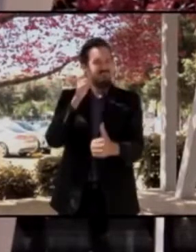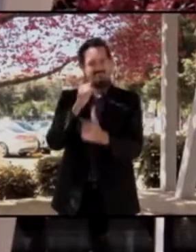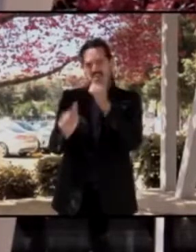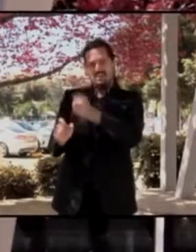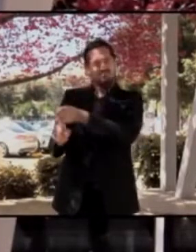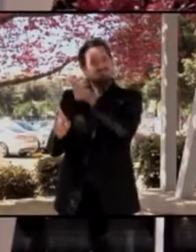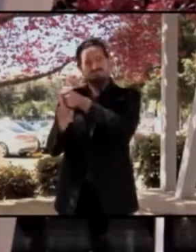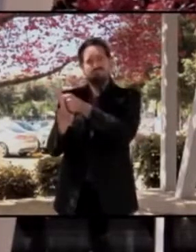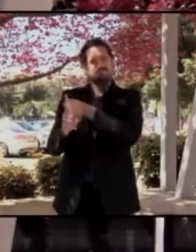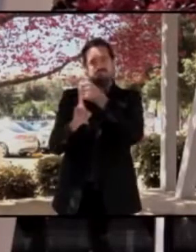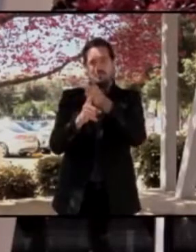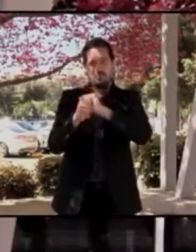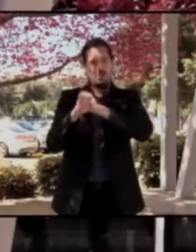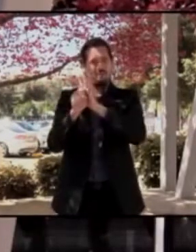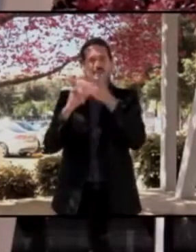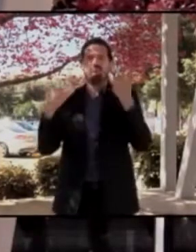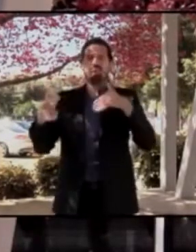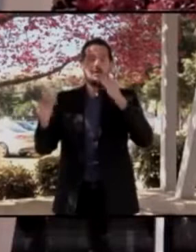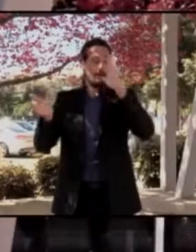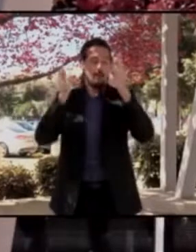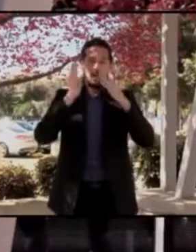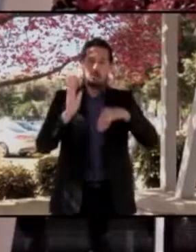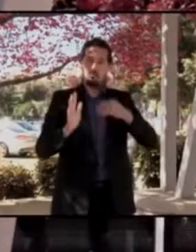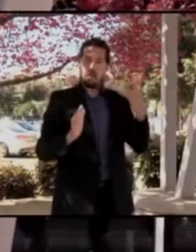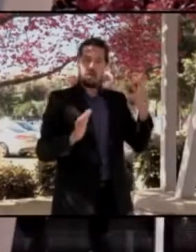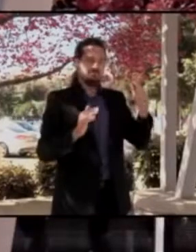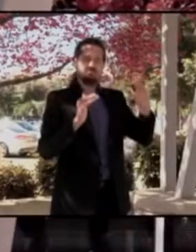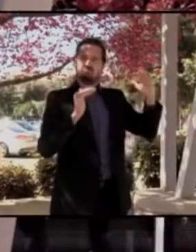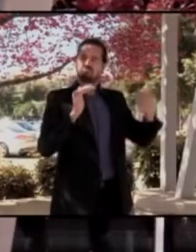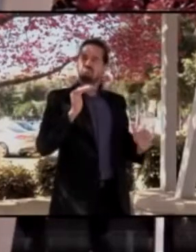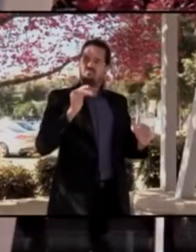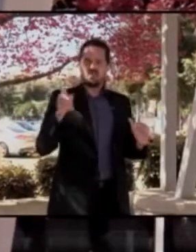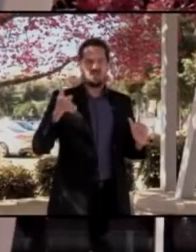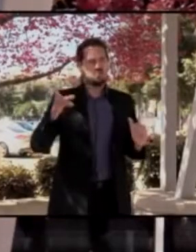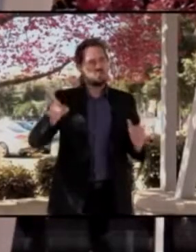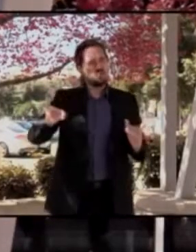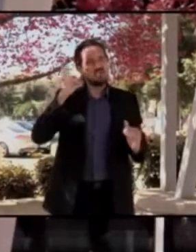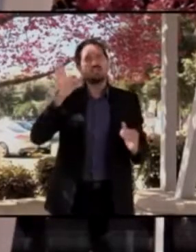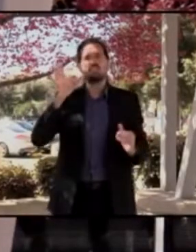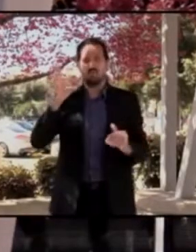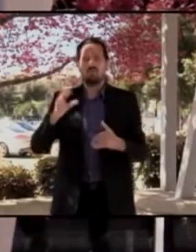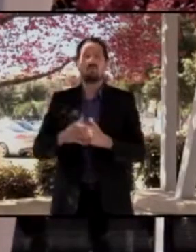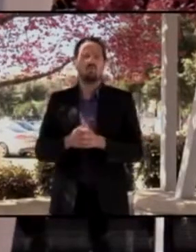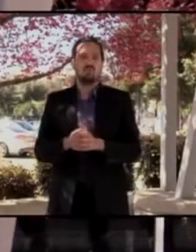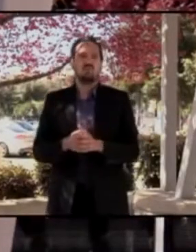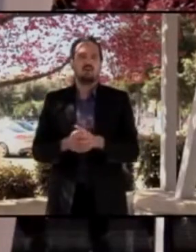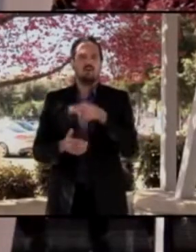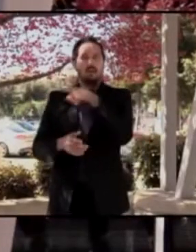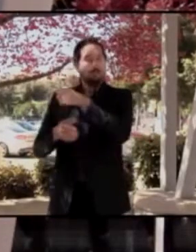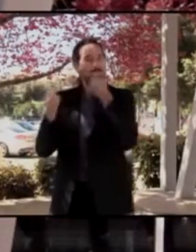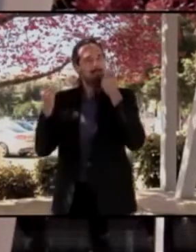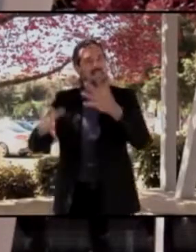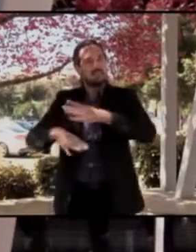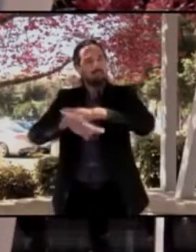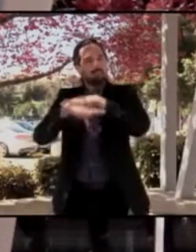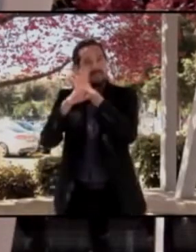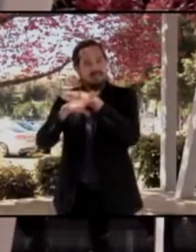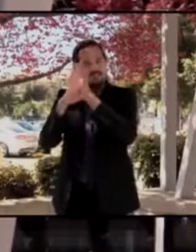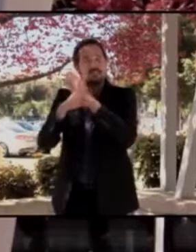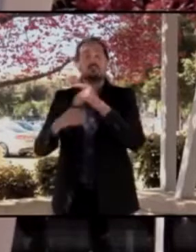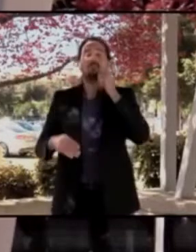deaths. We know that structural barriers such as discrimination, racism, xenophobia, access to